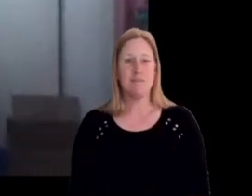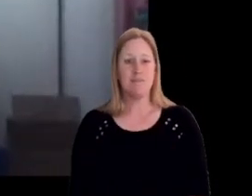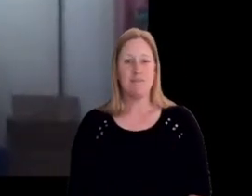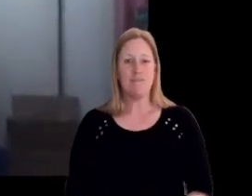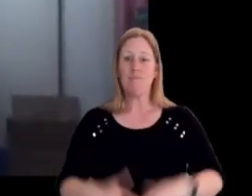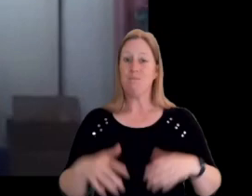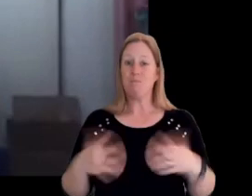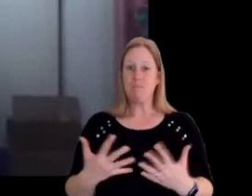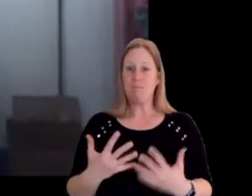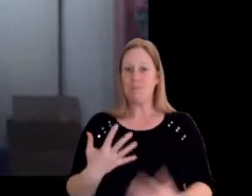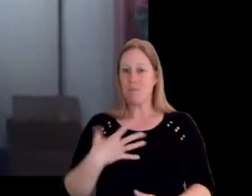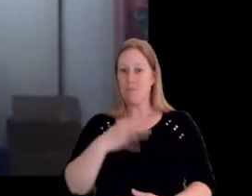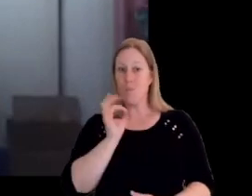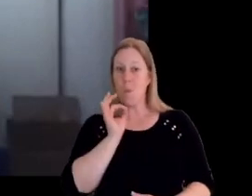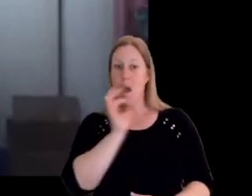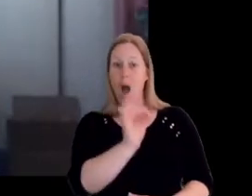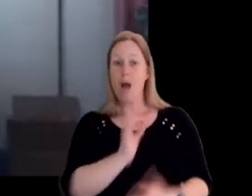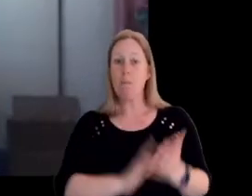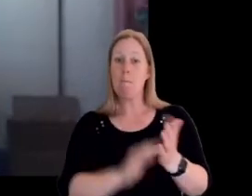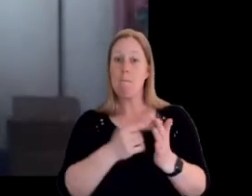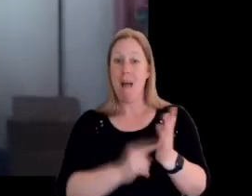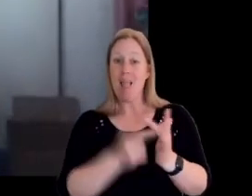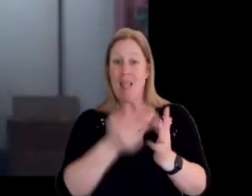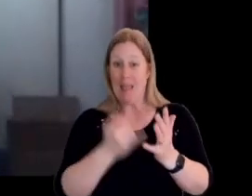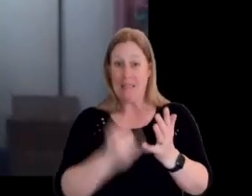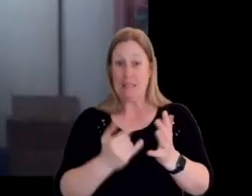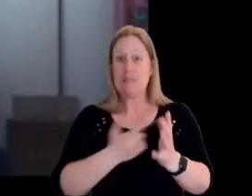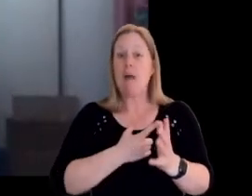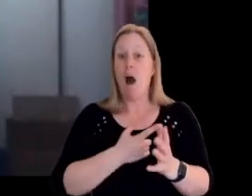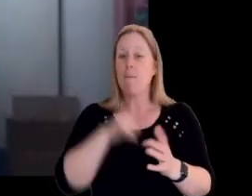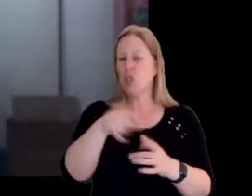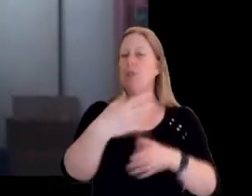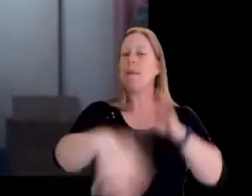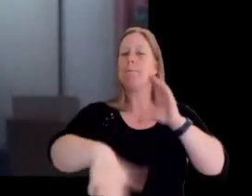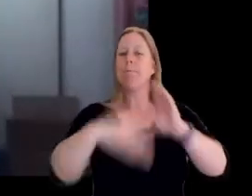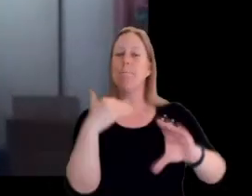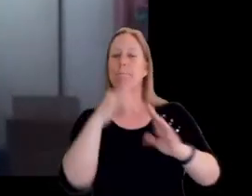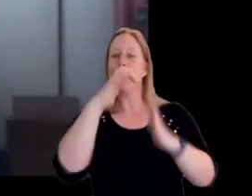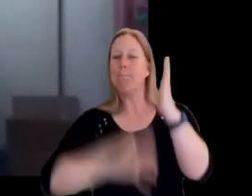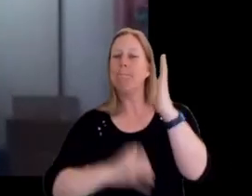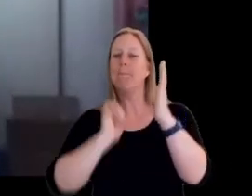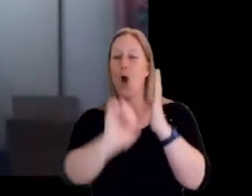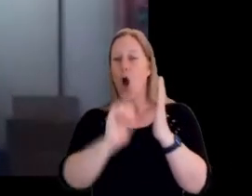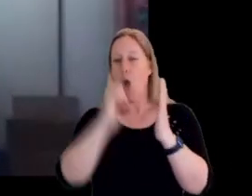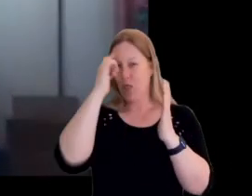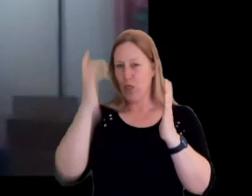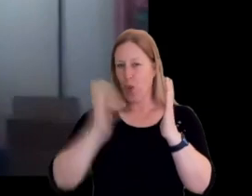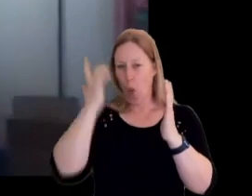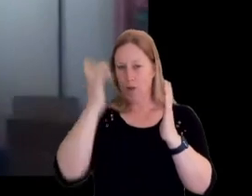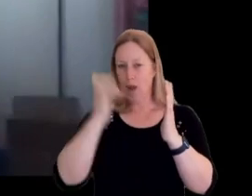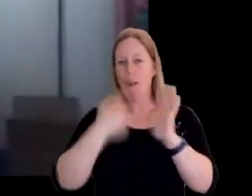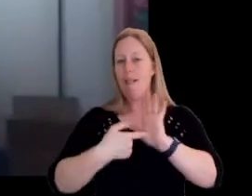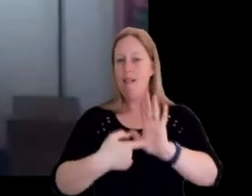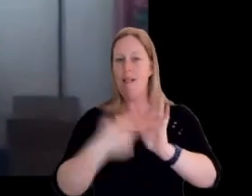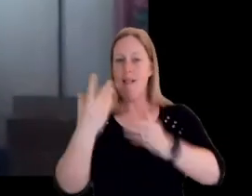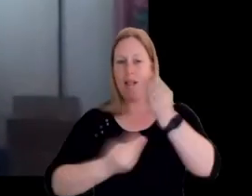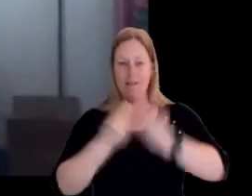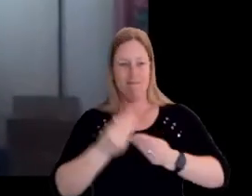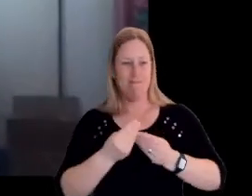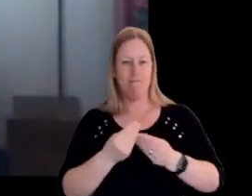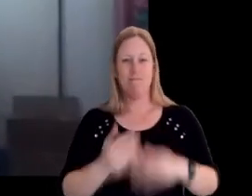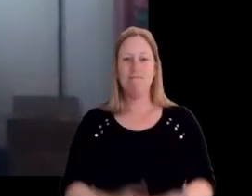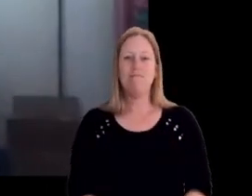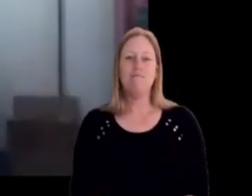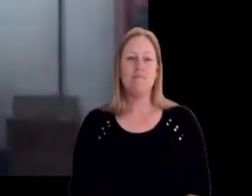Next, we've got, this is a question that I asked Melissa, and she has sent over her thoughts. So I'm going to read them out to you. It's going to